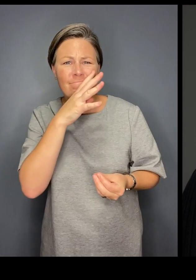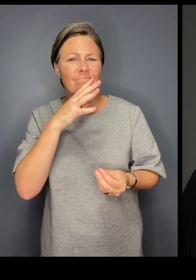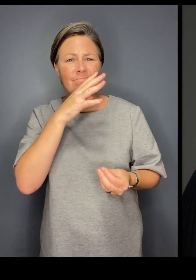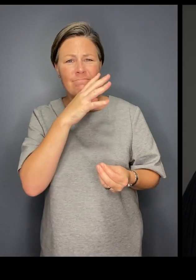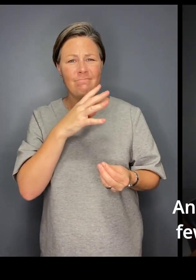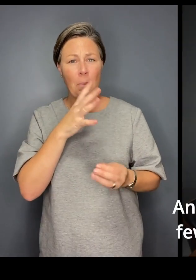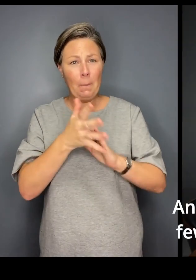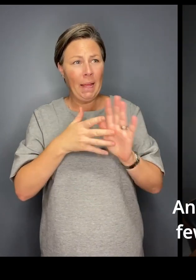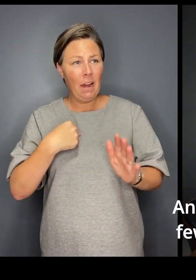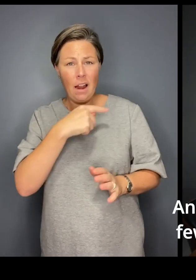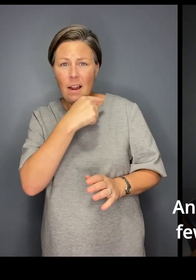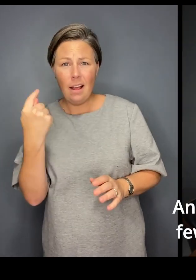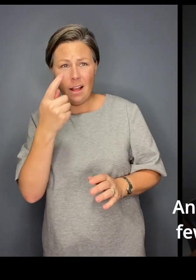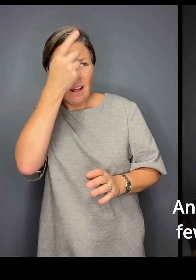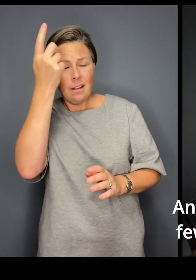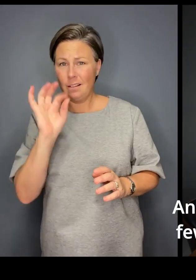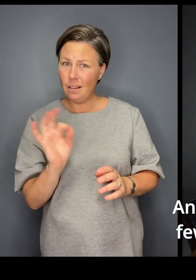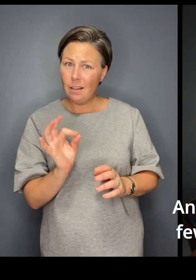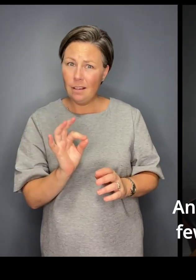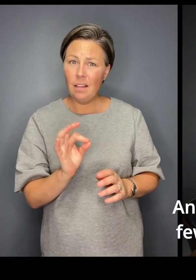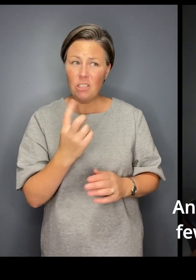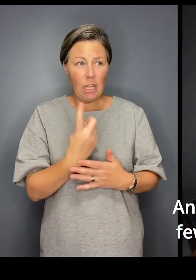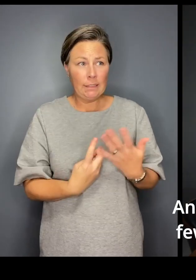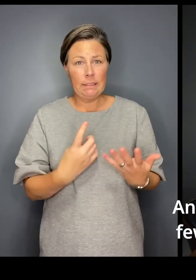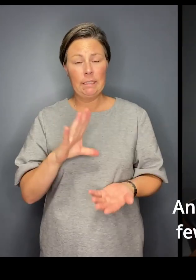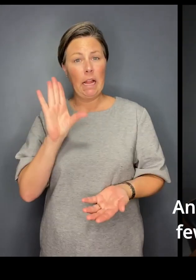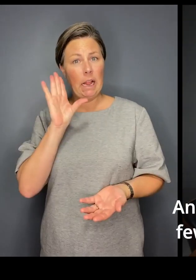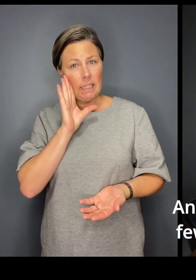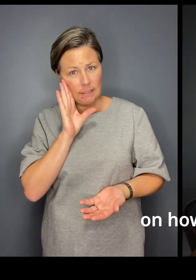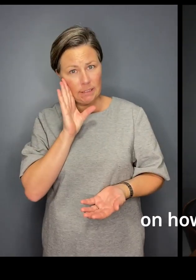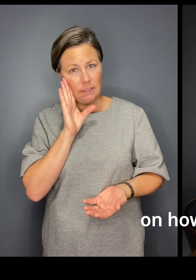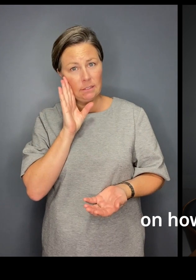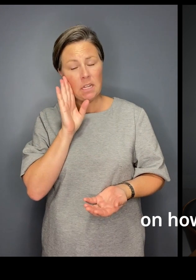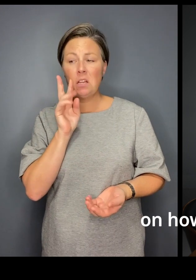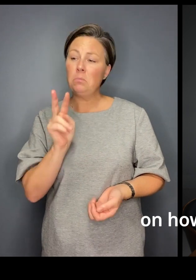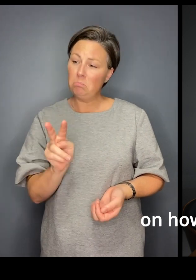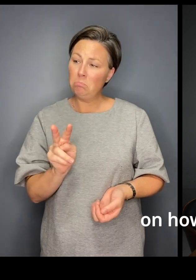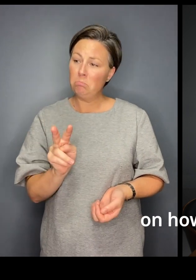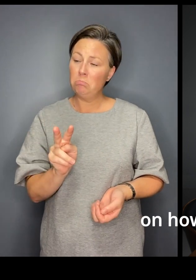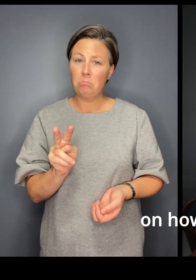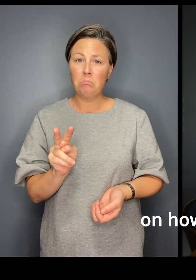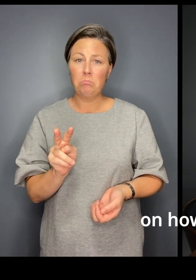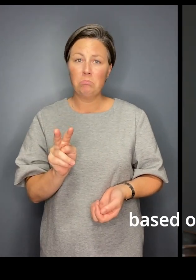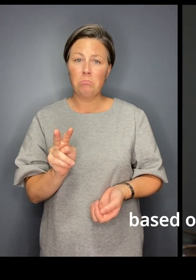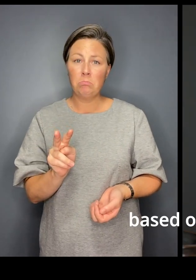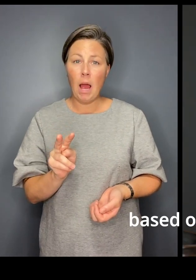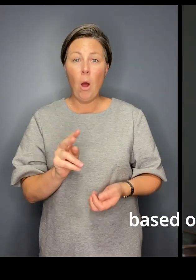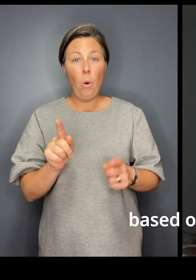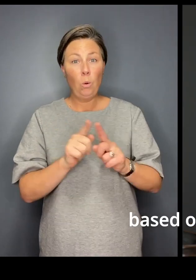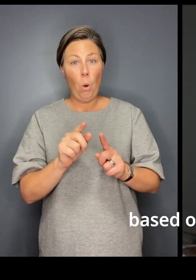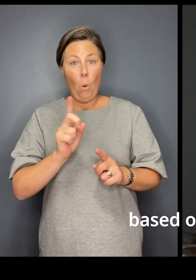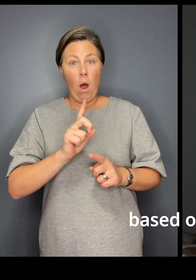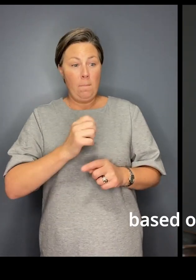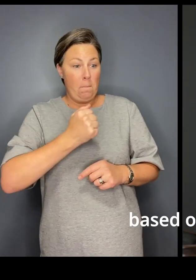it up, and maybe coming up with a few ideas with that woman on how you could reduce the impact based on